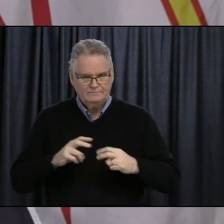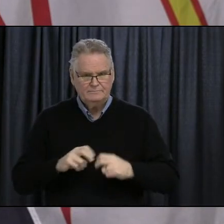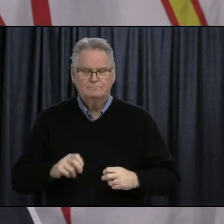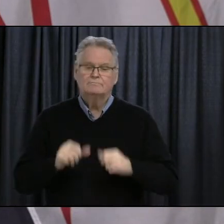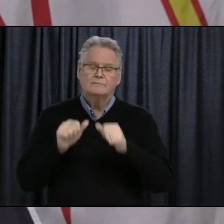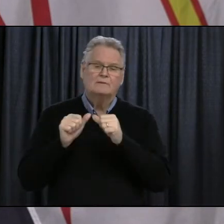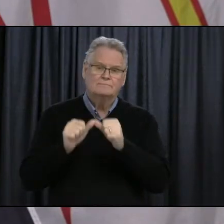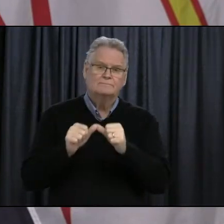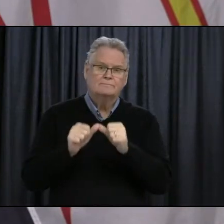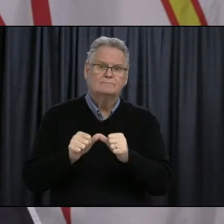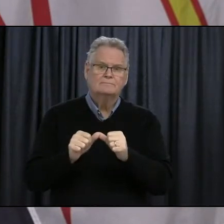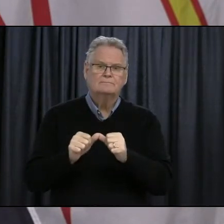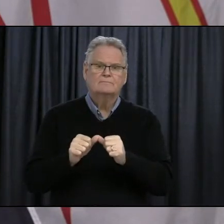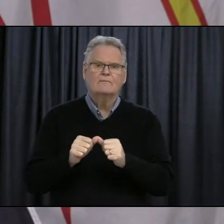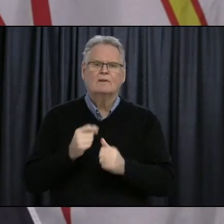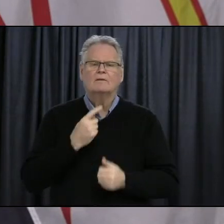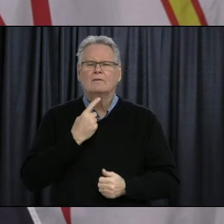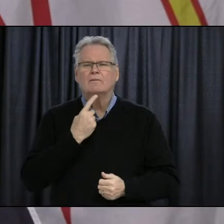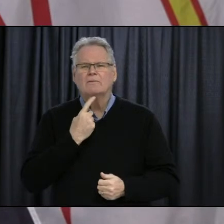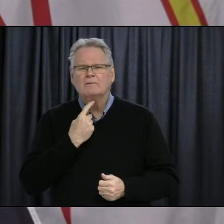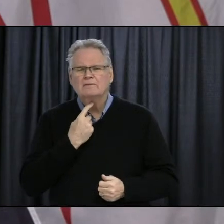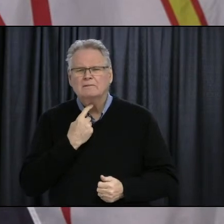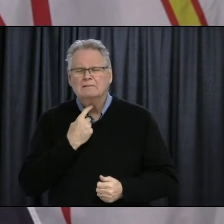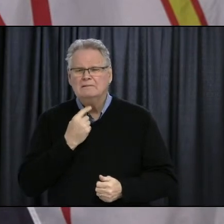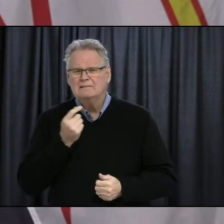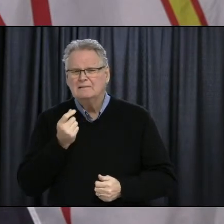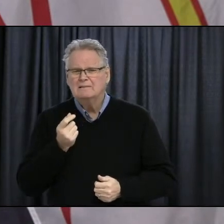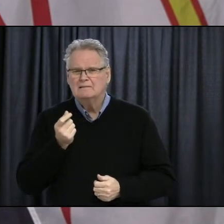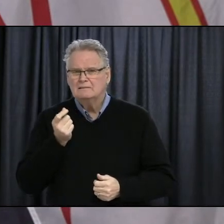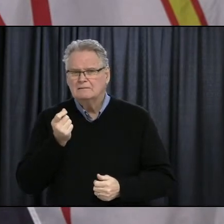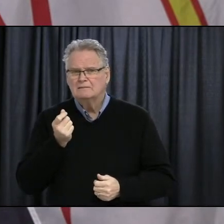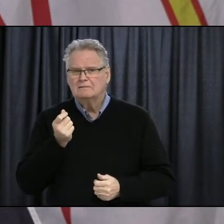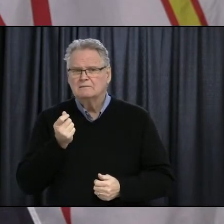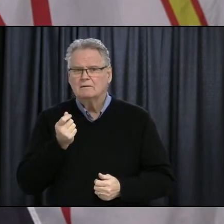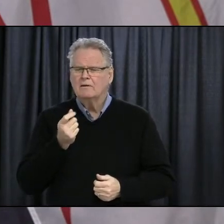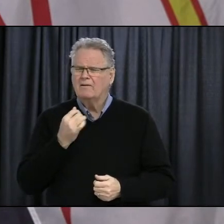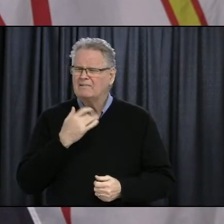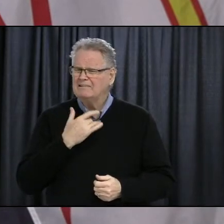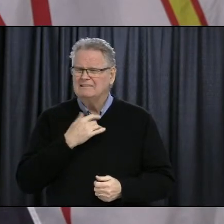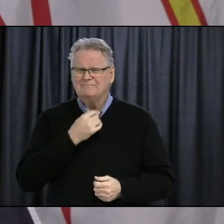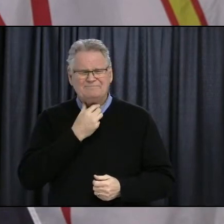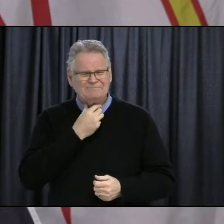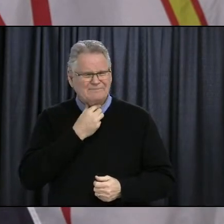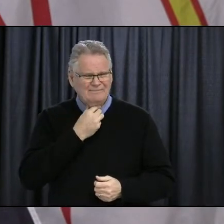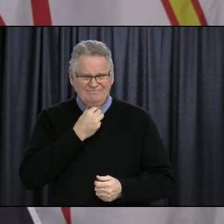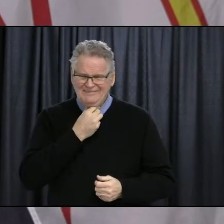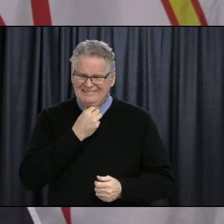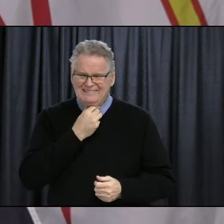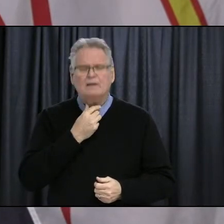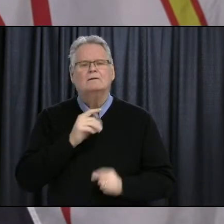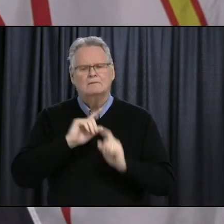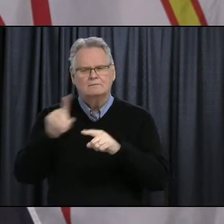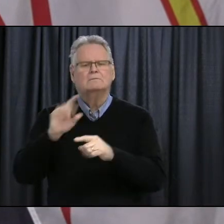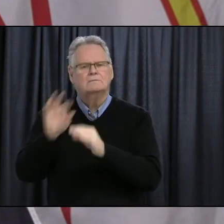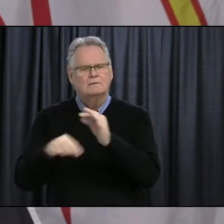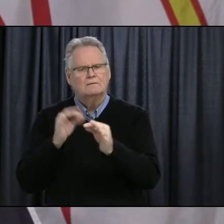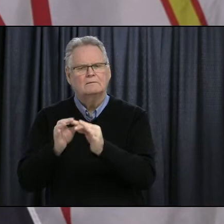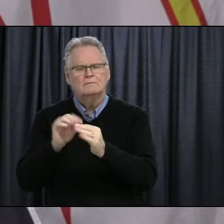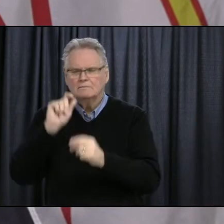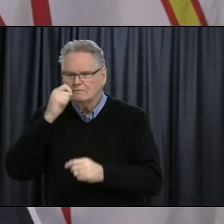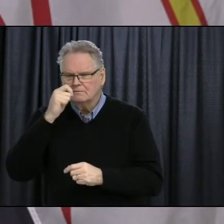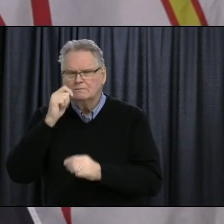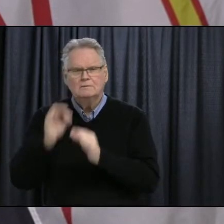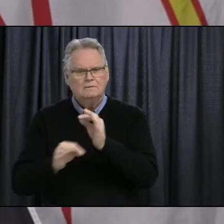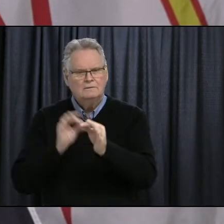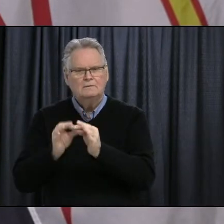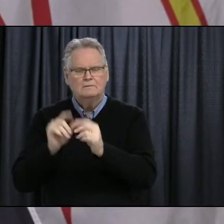If your test is negative, stay home until 24 hours after your symptoms have passed. If your test is positive,